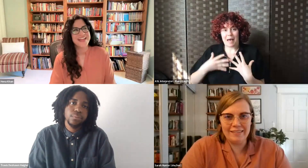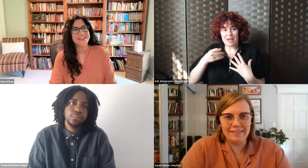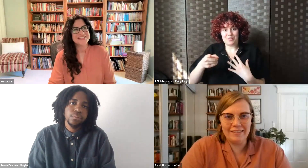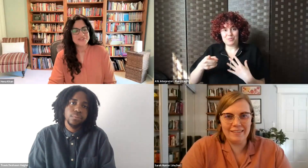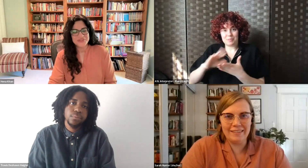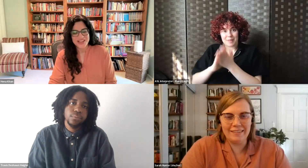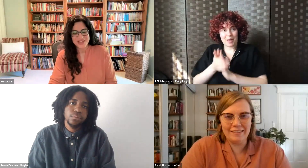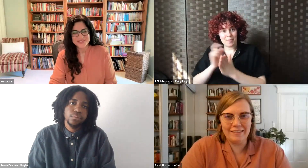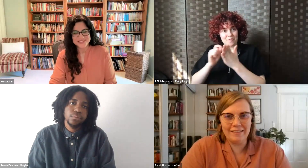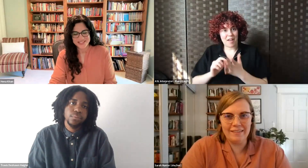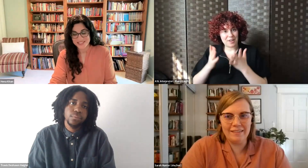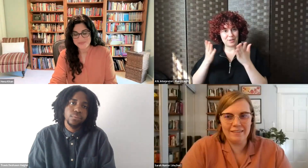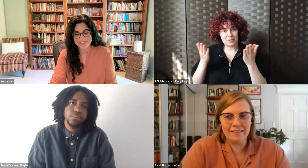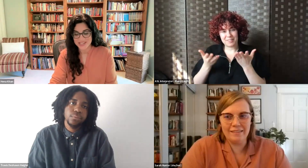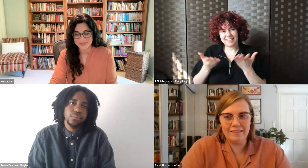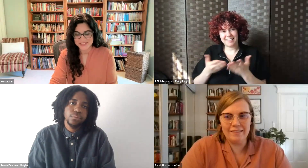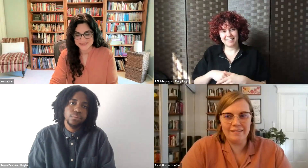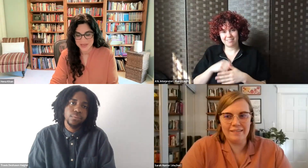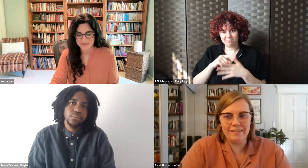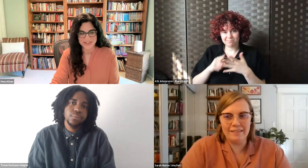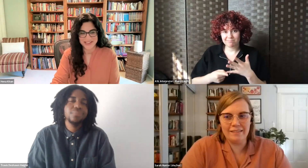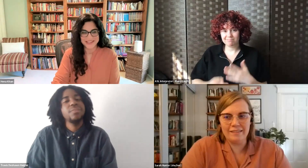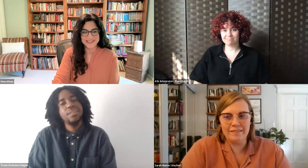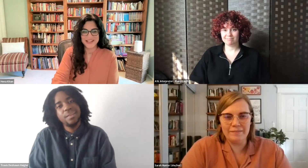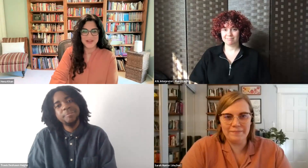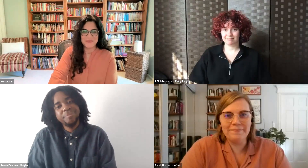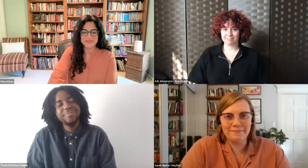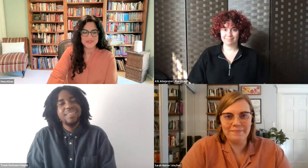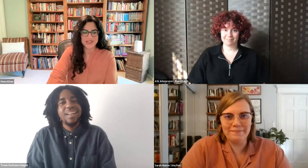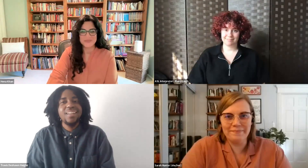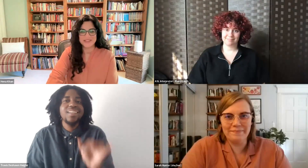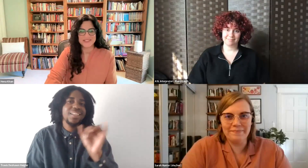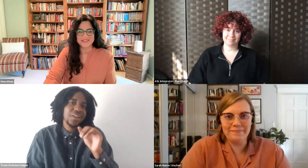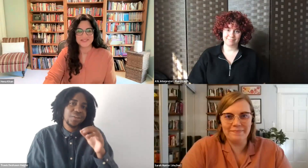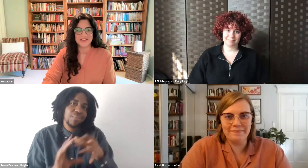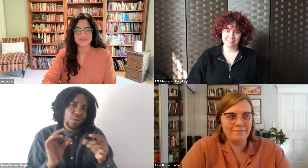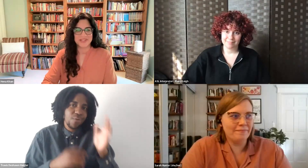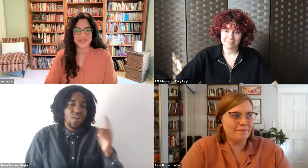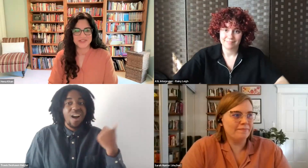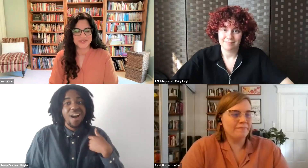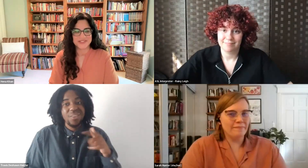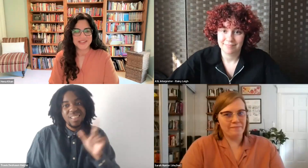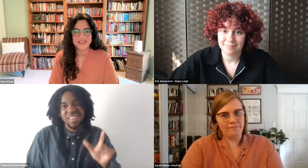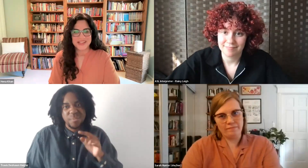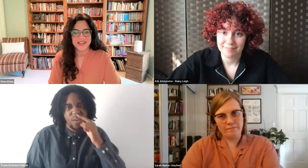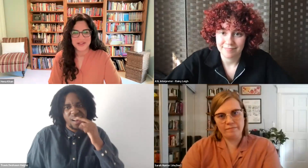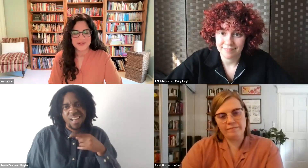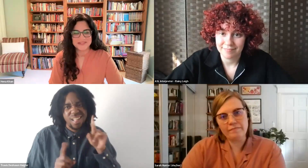Well, so I was, like I mentioned, I was a library kid. So I spent a lot of my